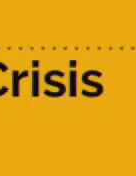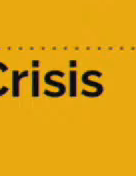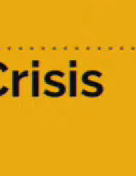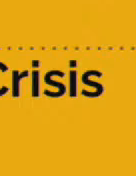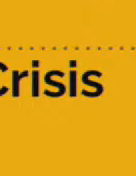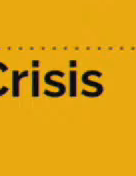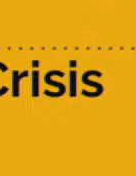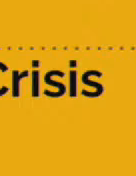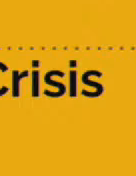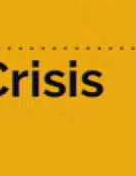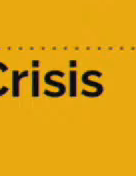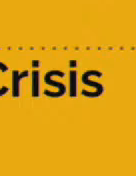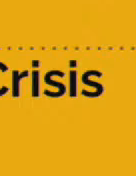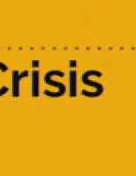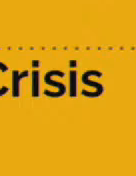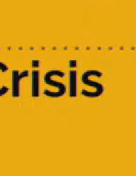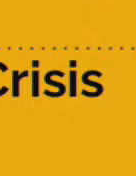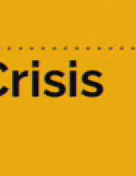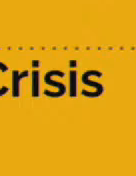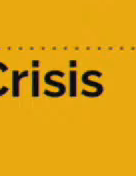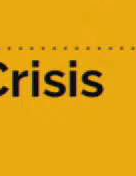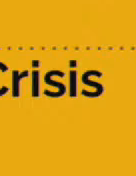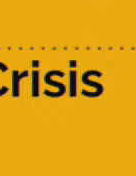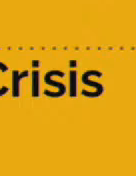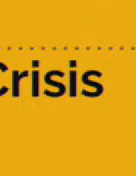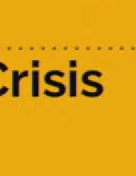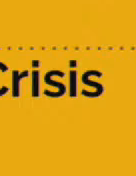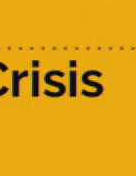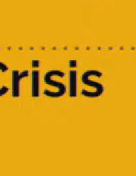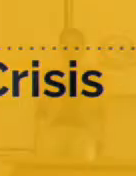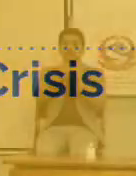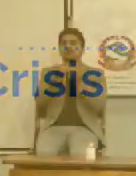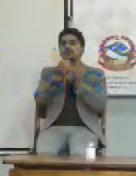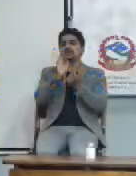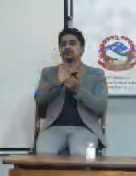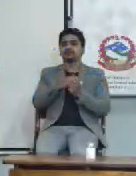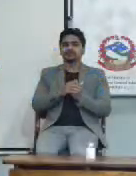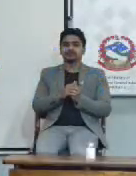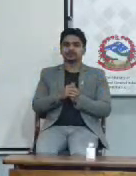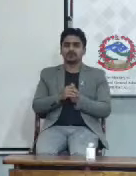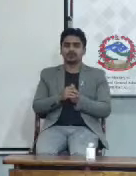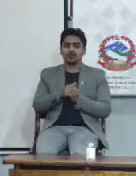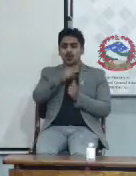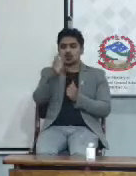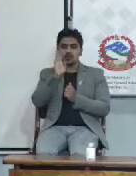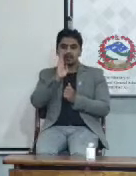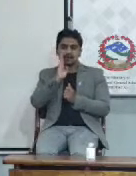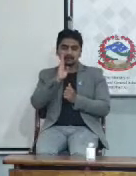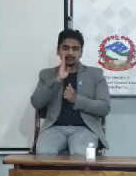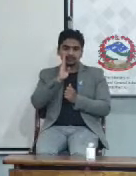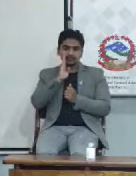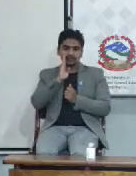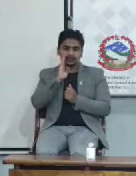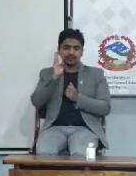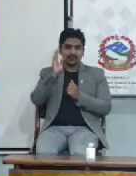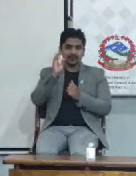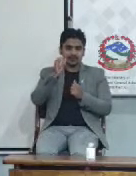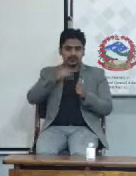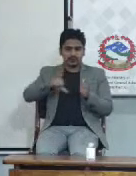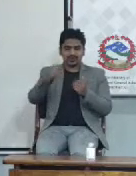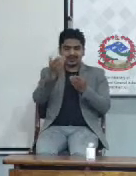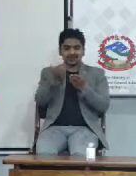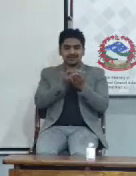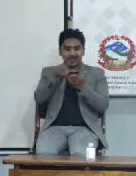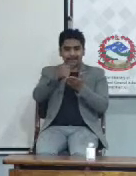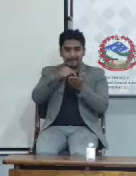damage or minimize the damage in the other language. And how can we build the smooth, very good